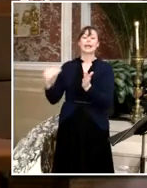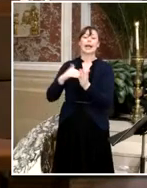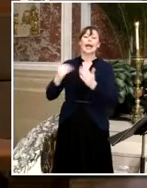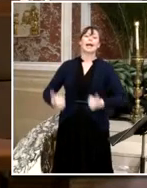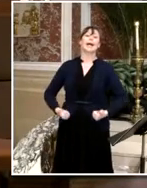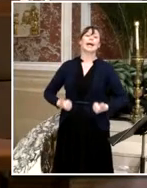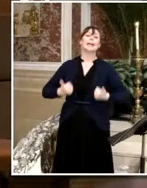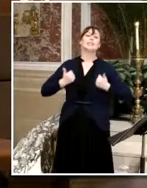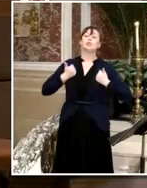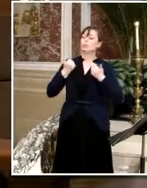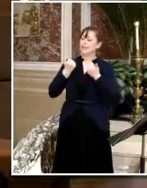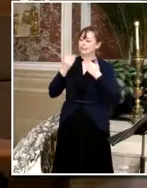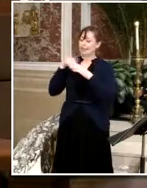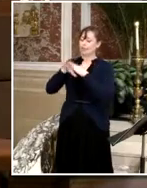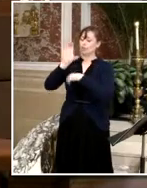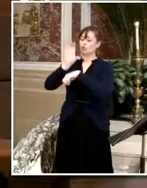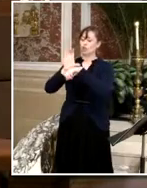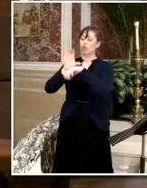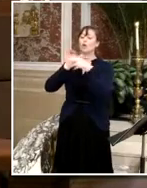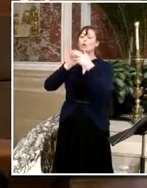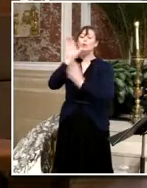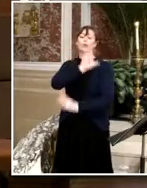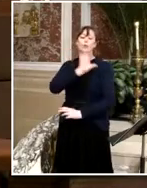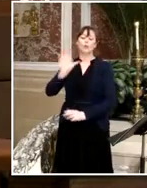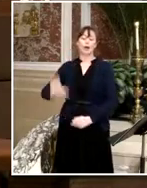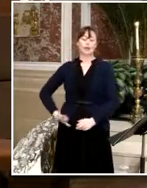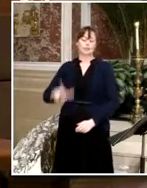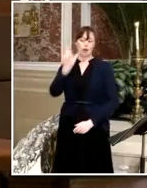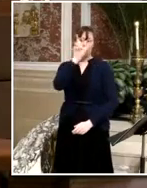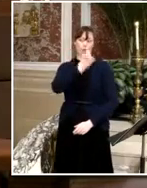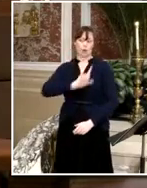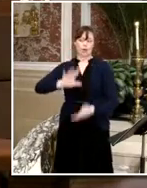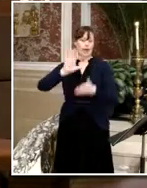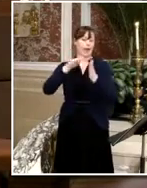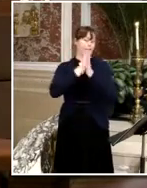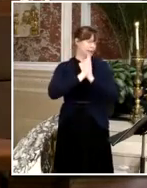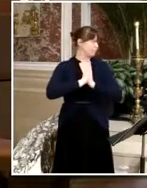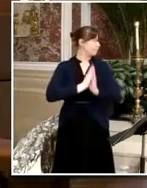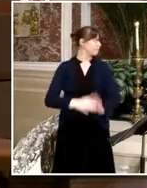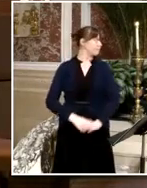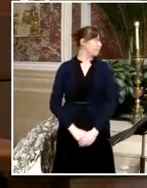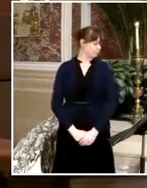in your church. Through Christ our Lord.